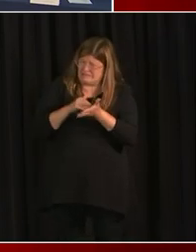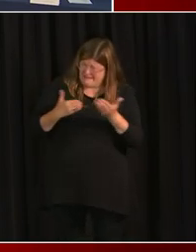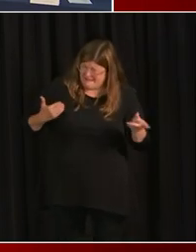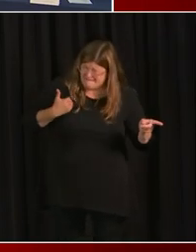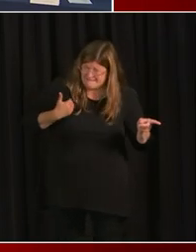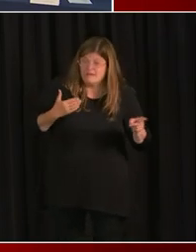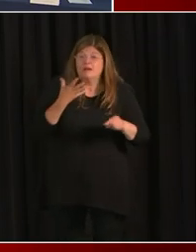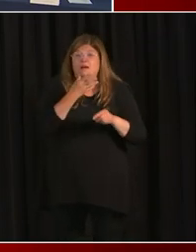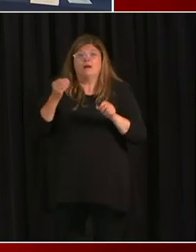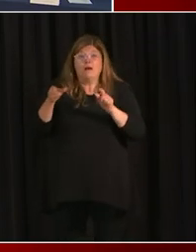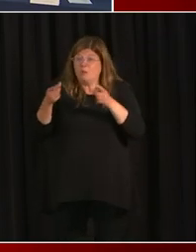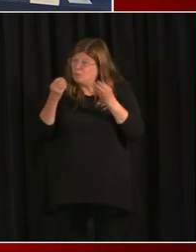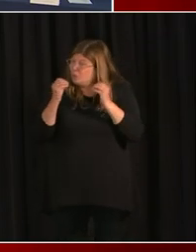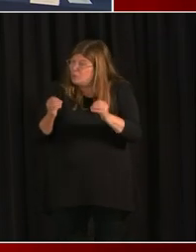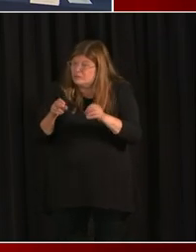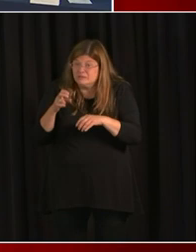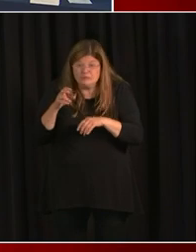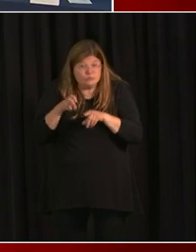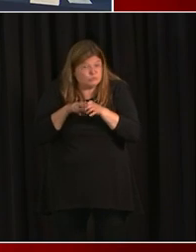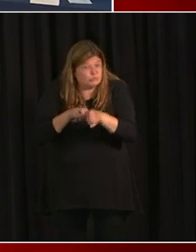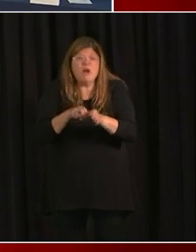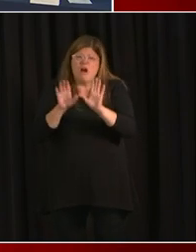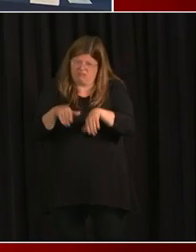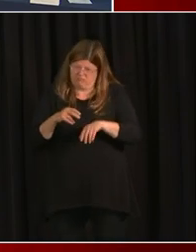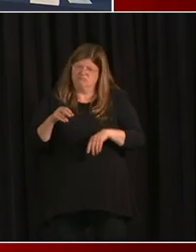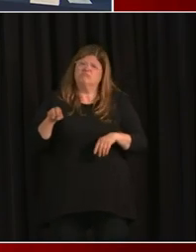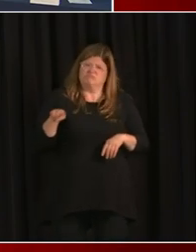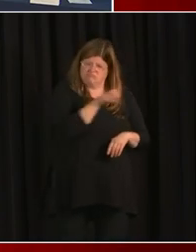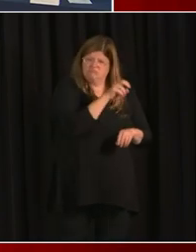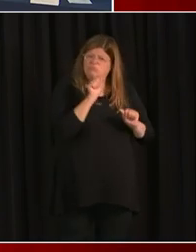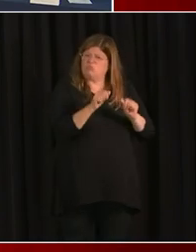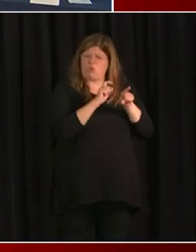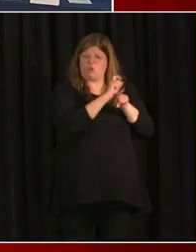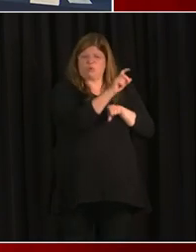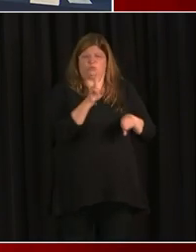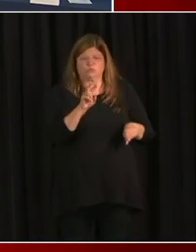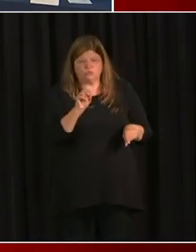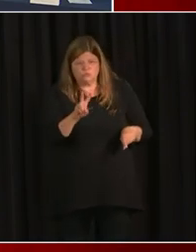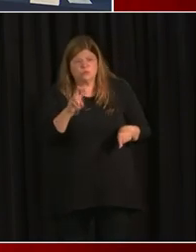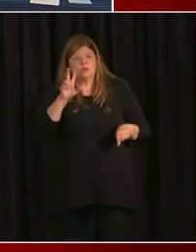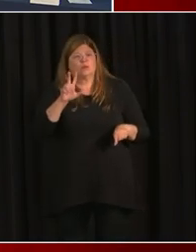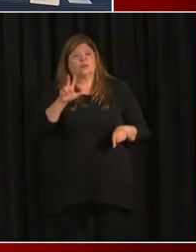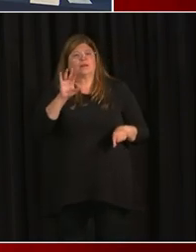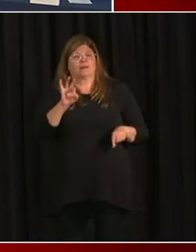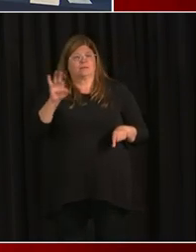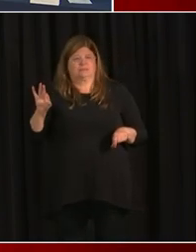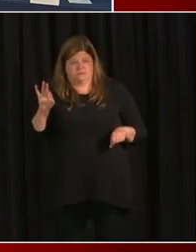call us at 202-399-7093.